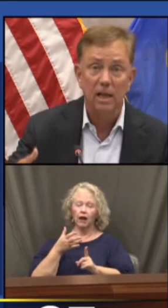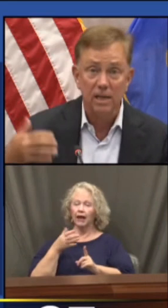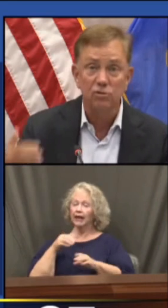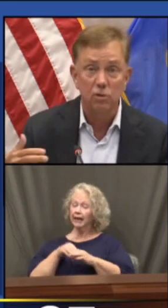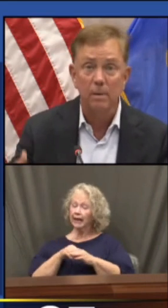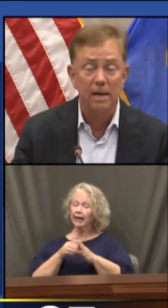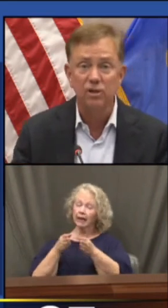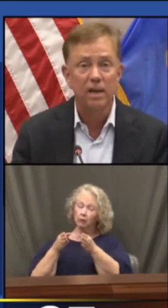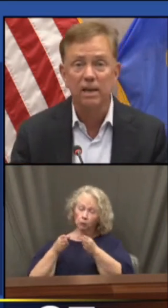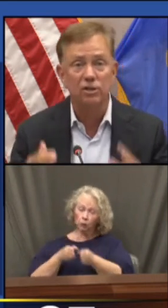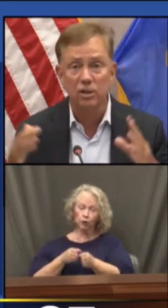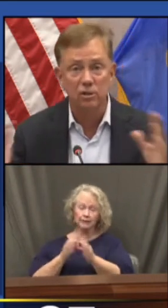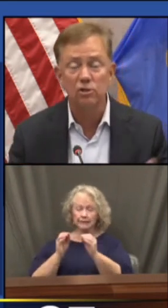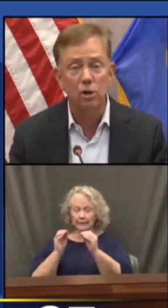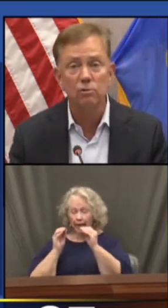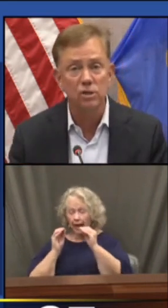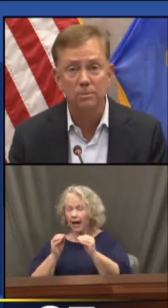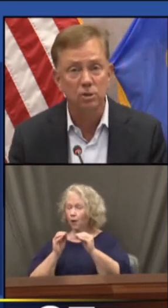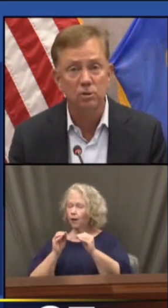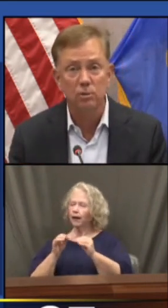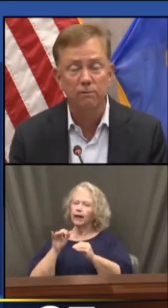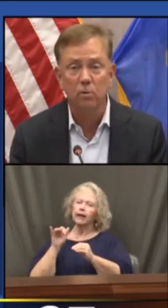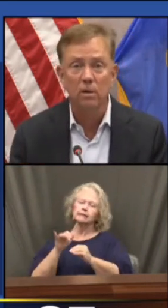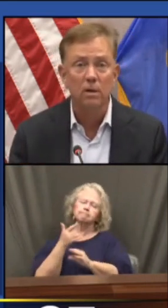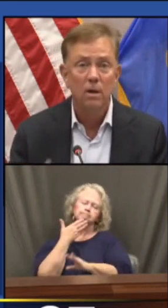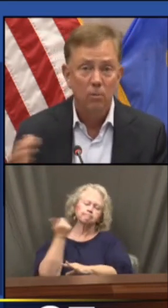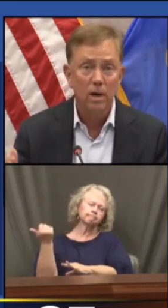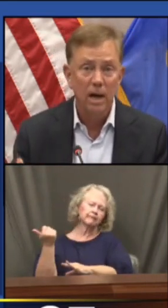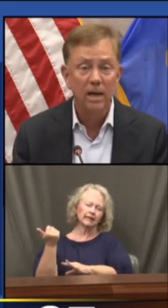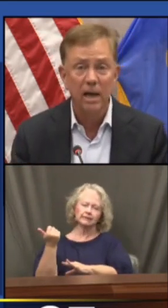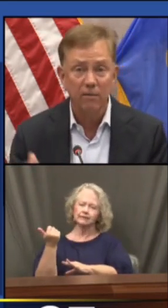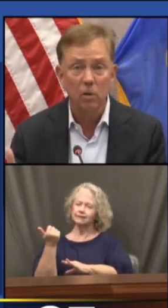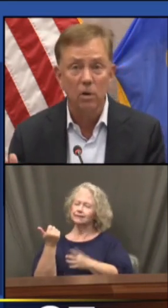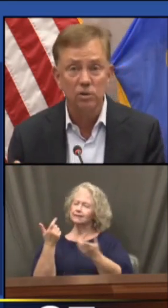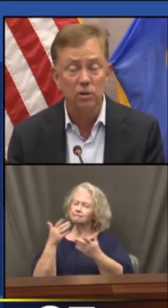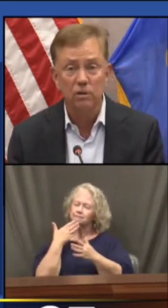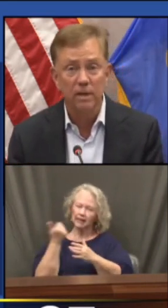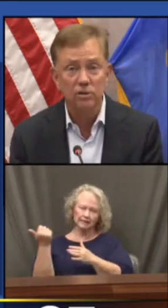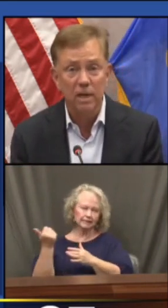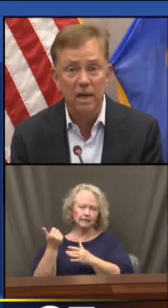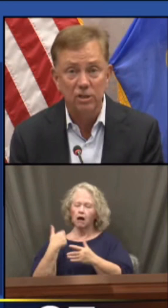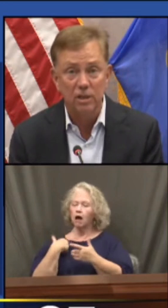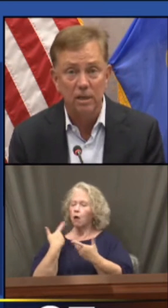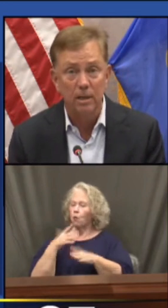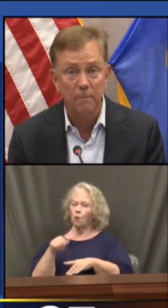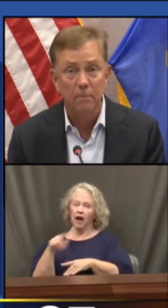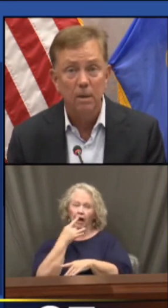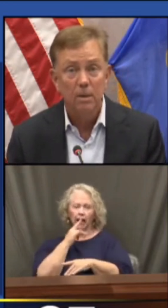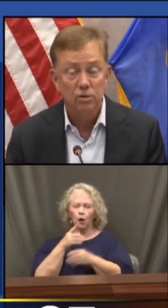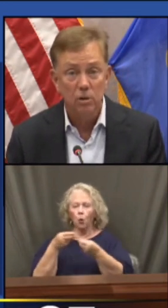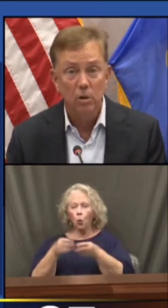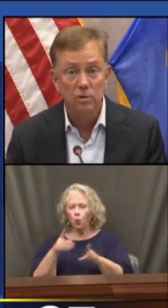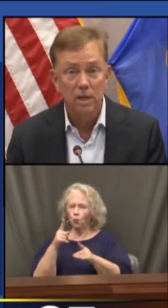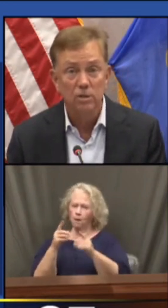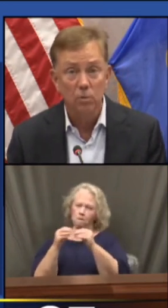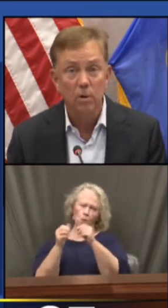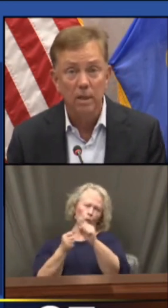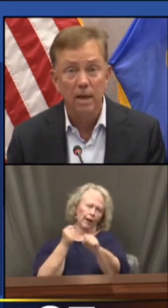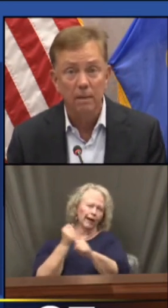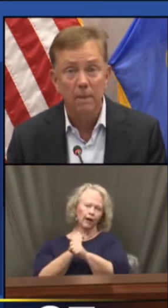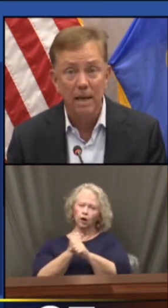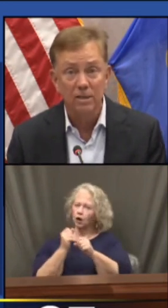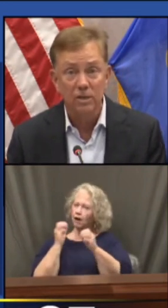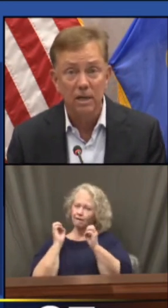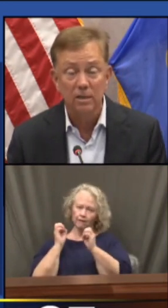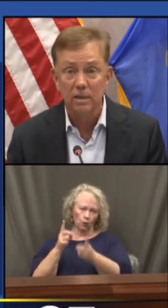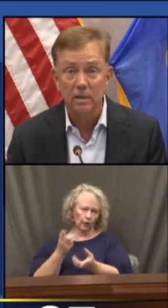in-person classroom education, there's no substitute for it. We're not going to have a lost year of education. So those kids are wearing